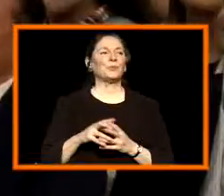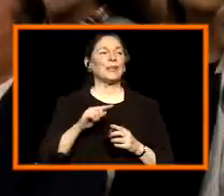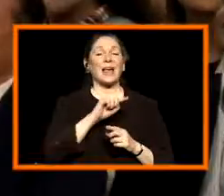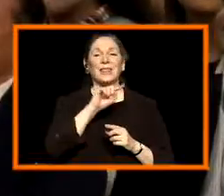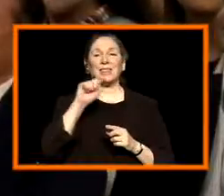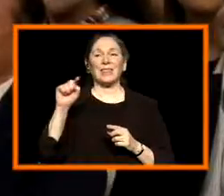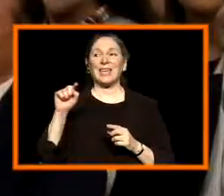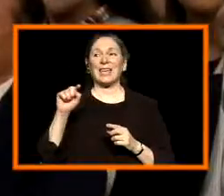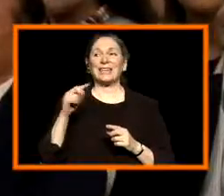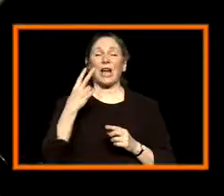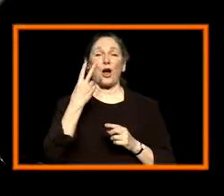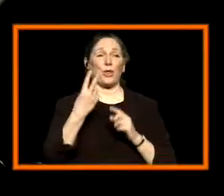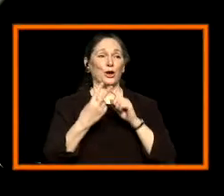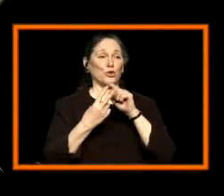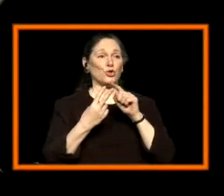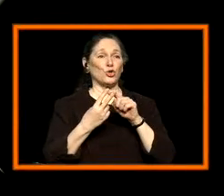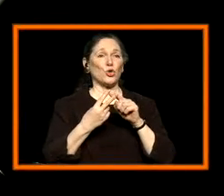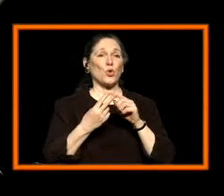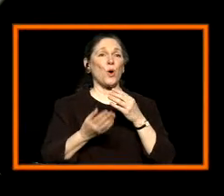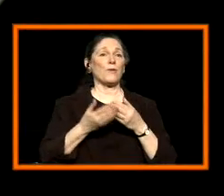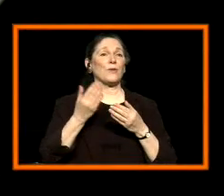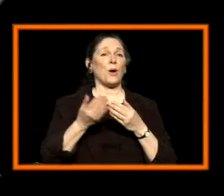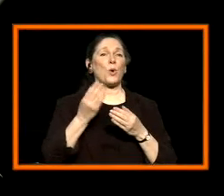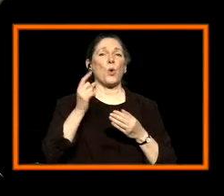These are but two of nearly